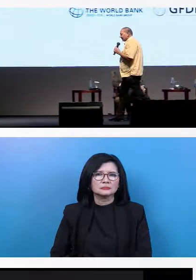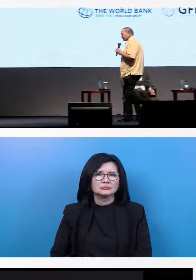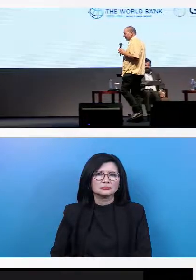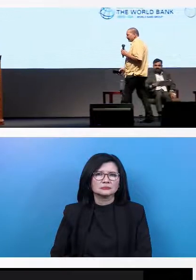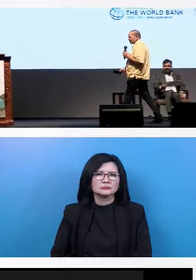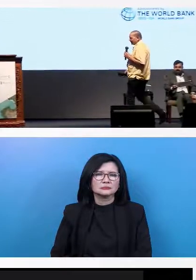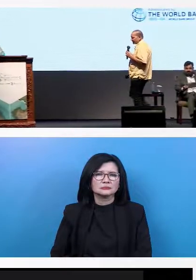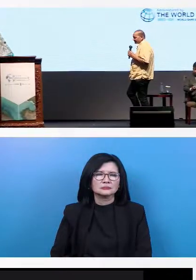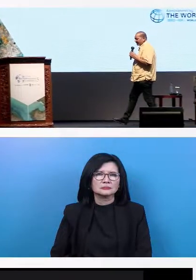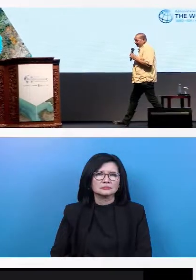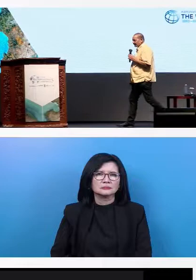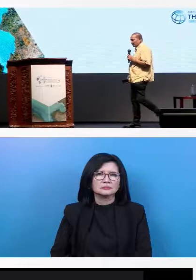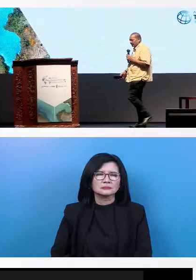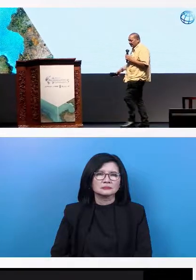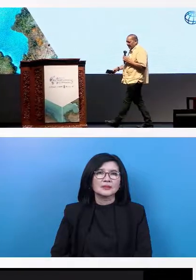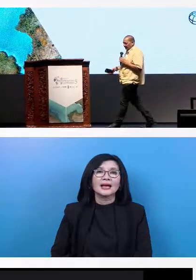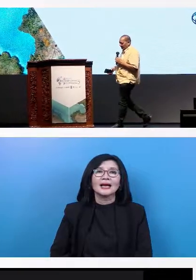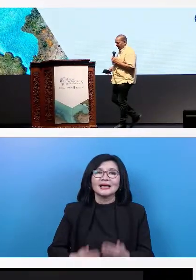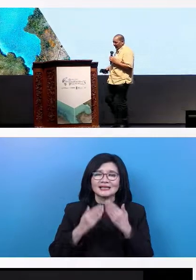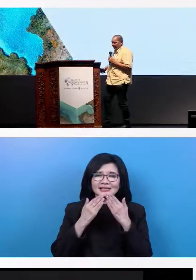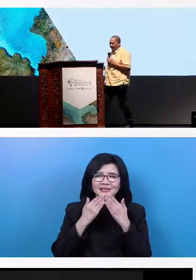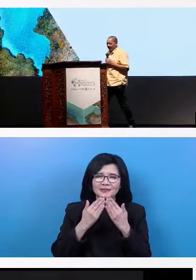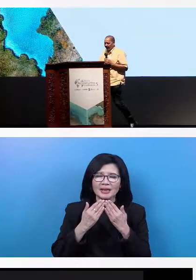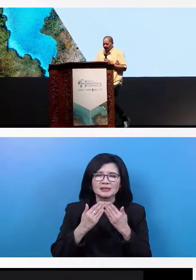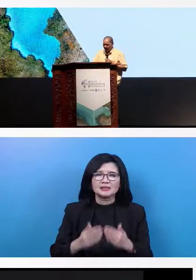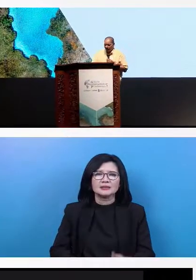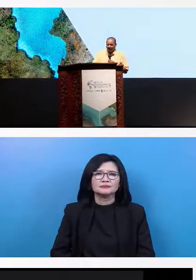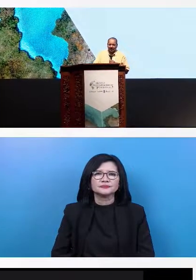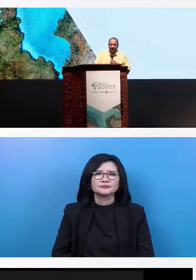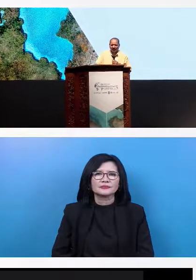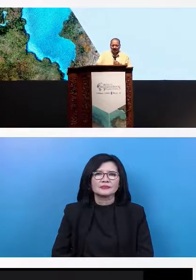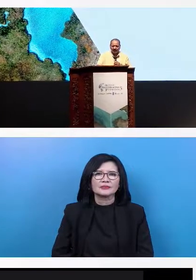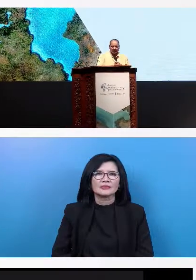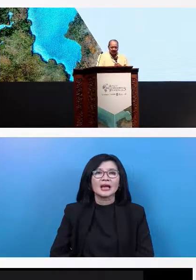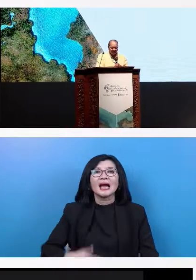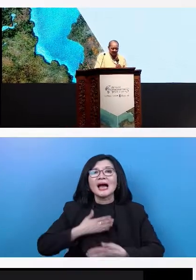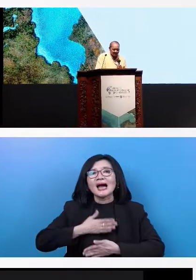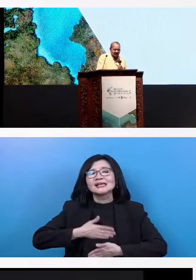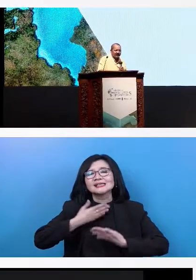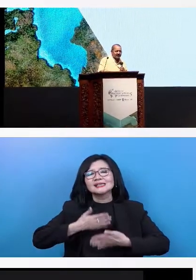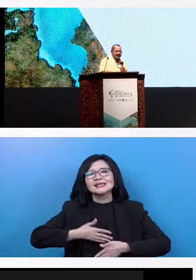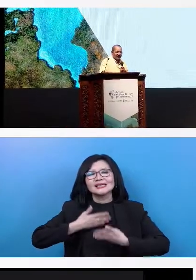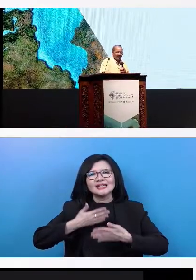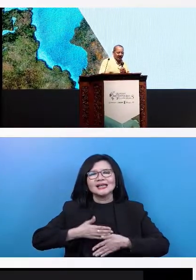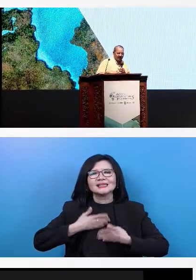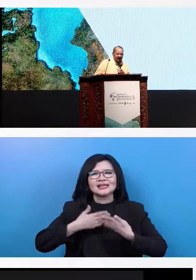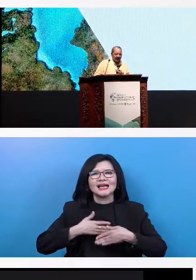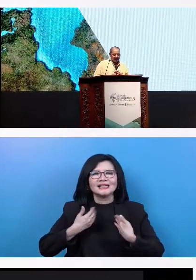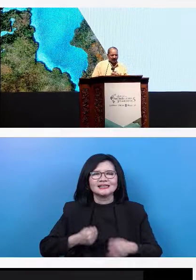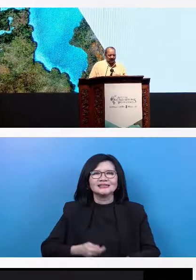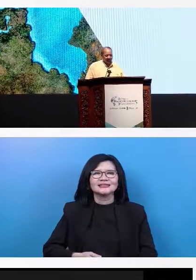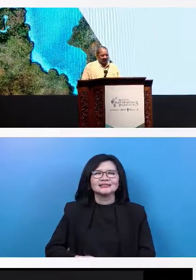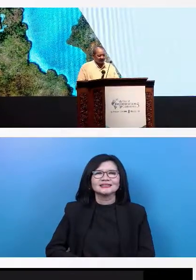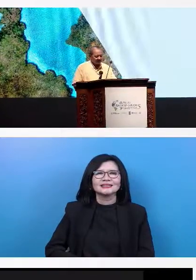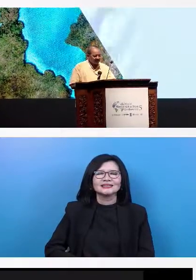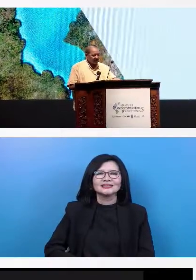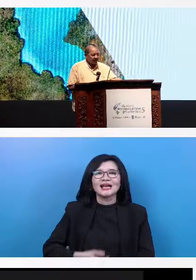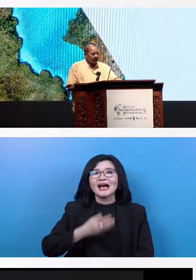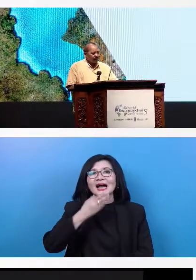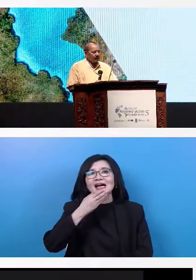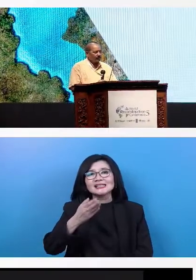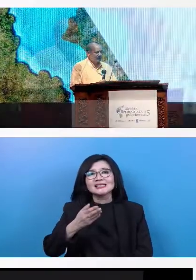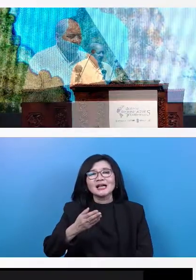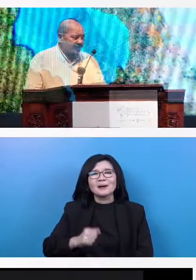Thanks, Abhilash. And it's great to see the panel. Good afternoon, everybody. It is nice to see all of you here. Just